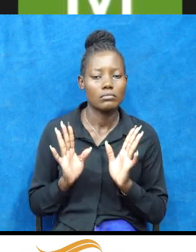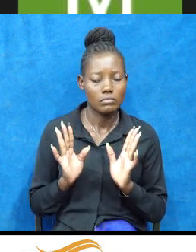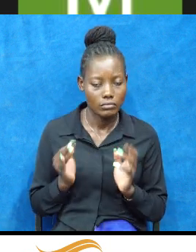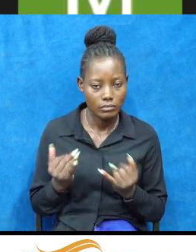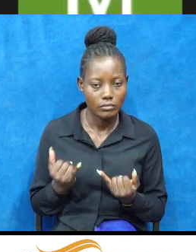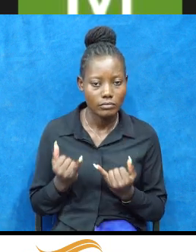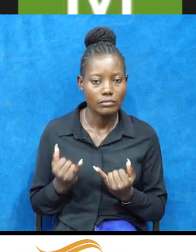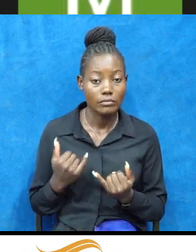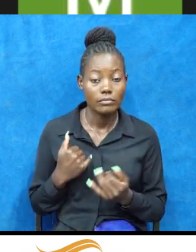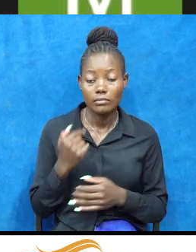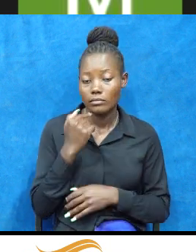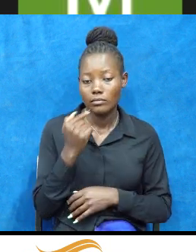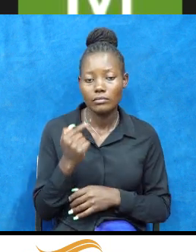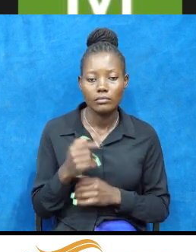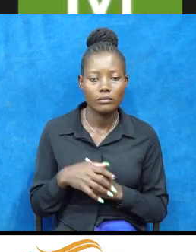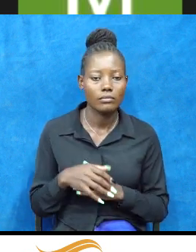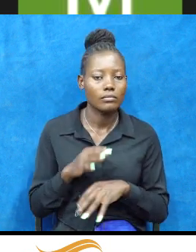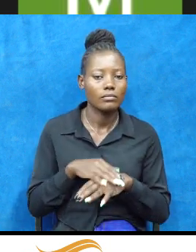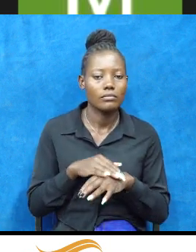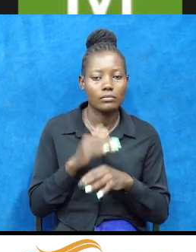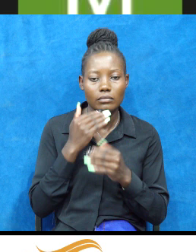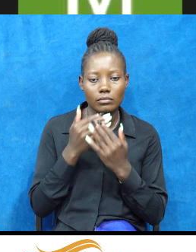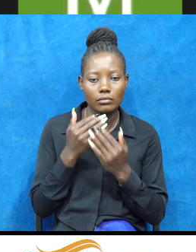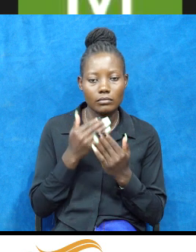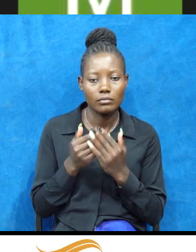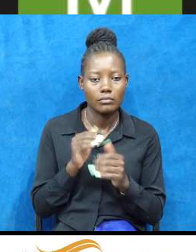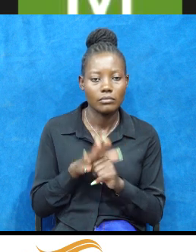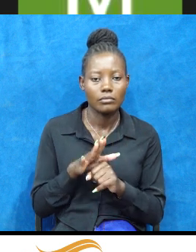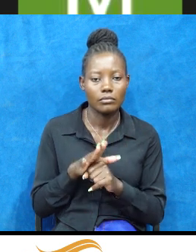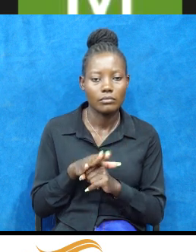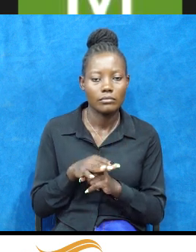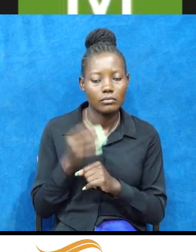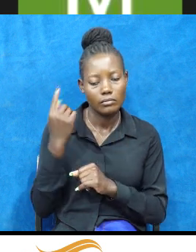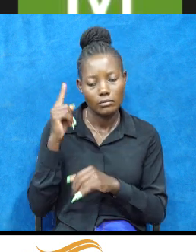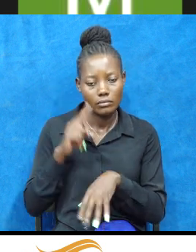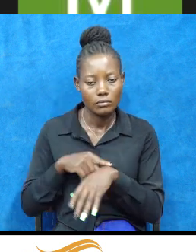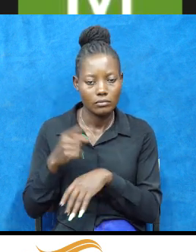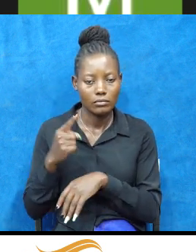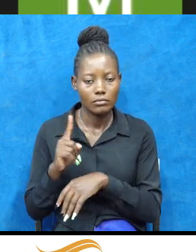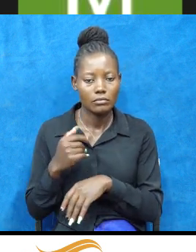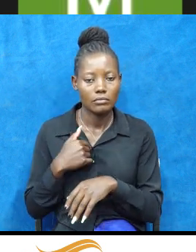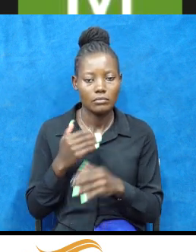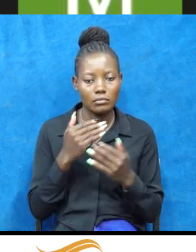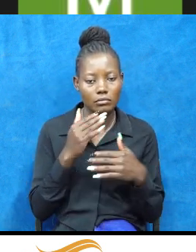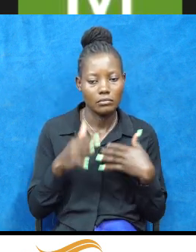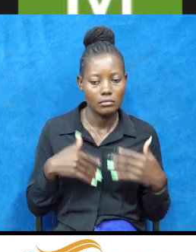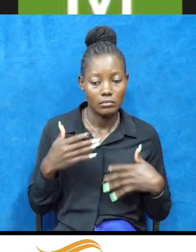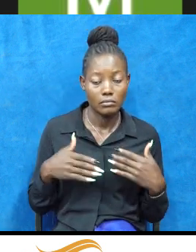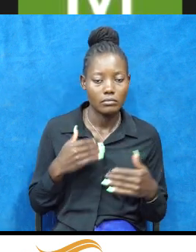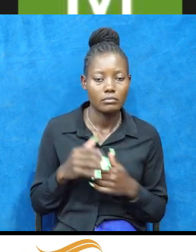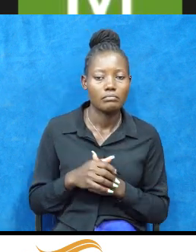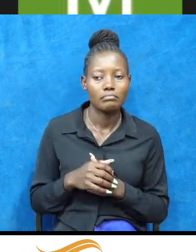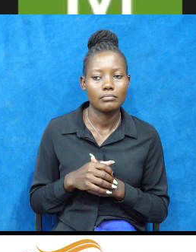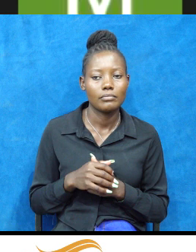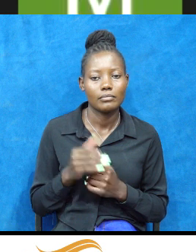So I would say a very good thank you, a very big thank you to him for his time as well. I really do appreciate it. Thank